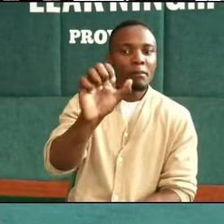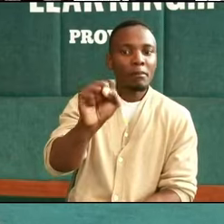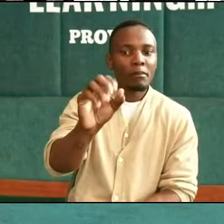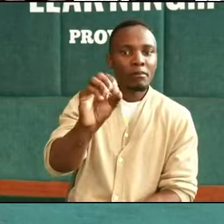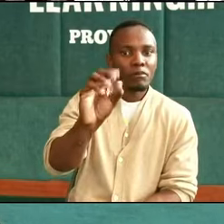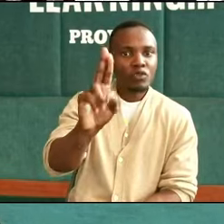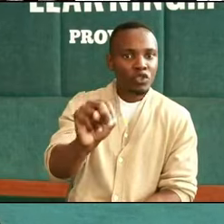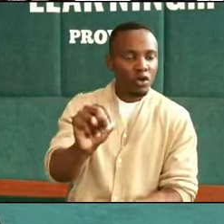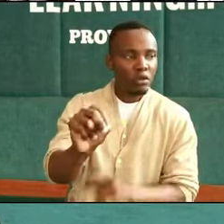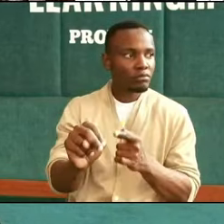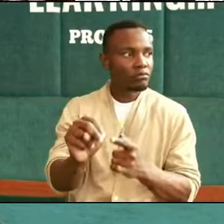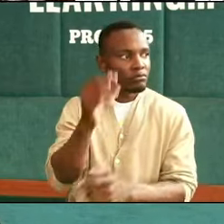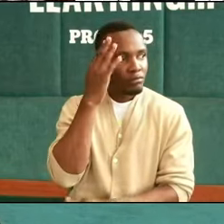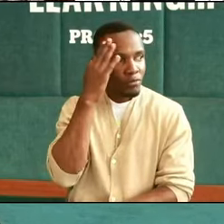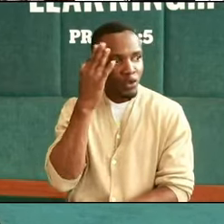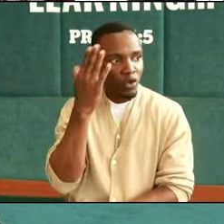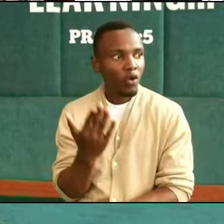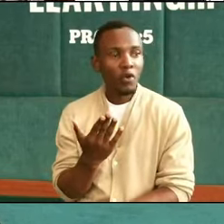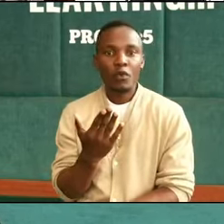Skylar, do you know about Samson?